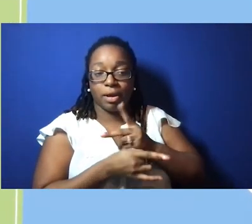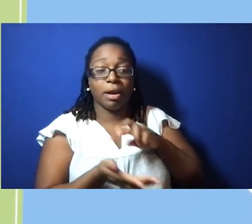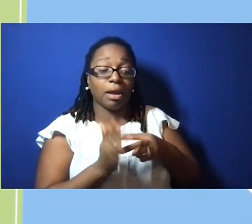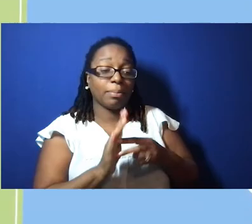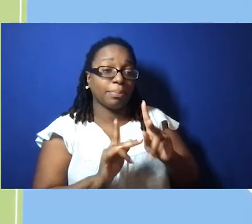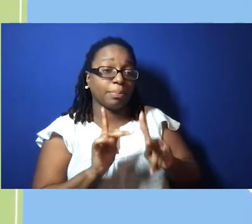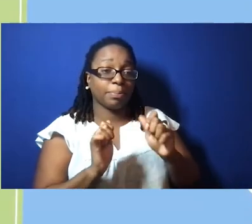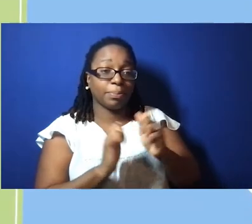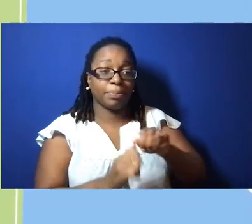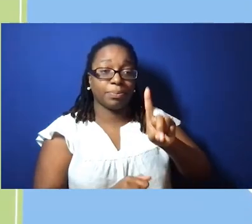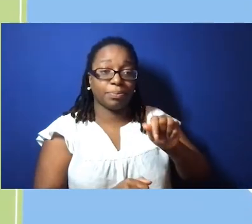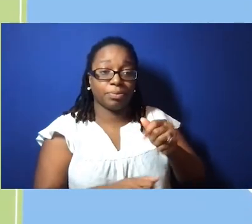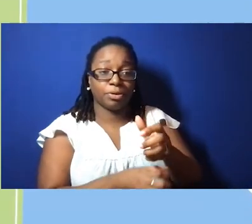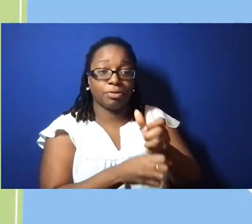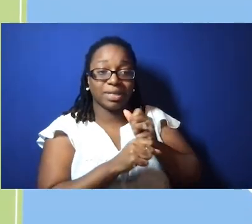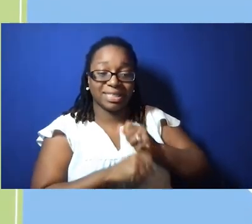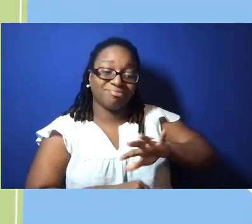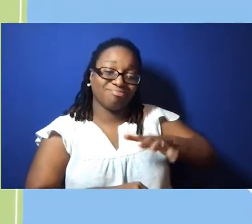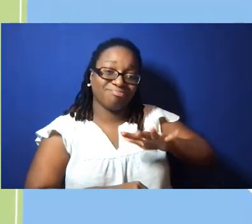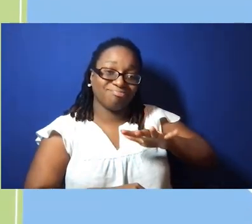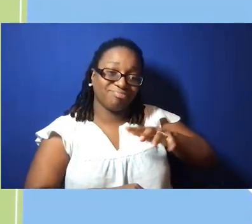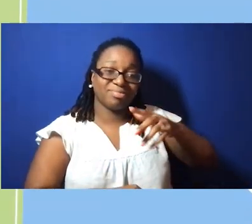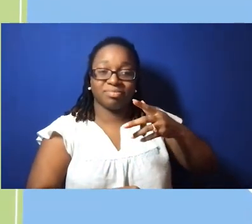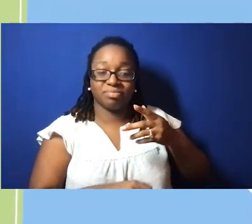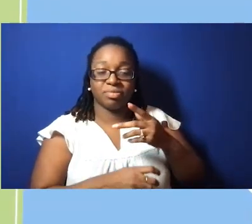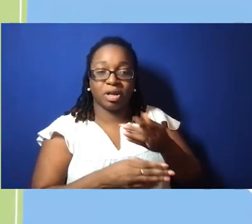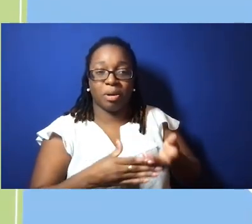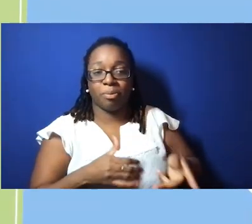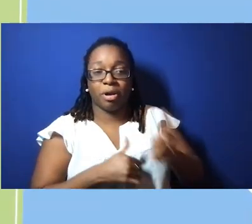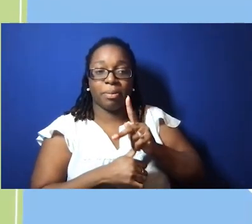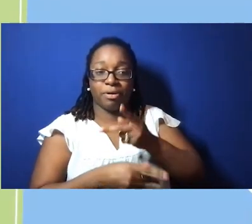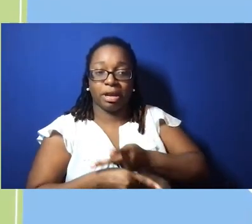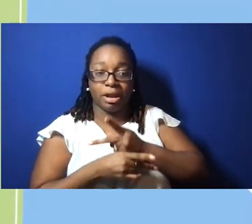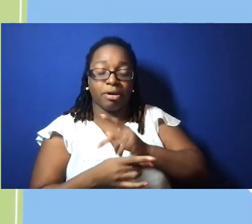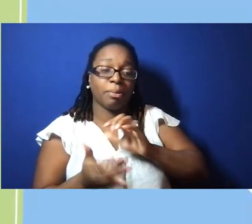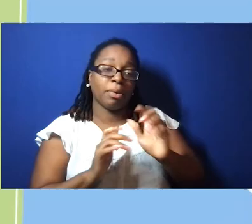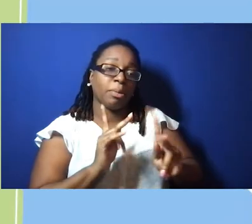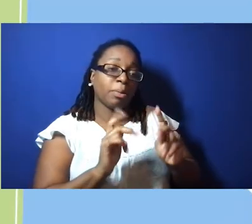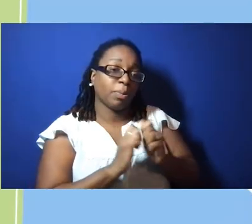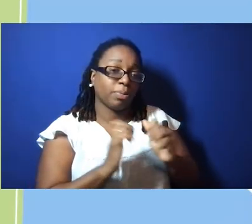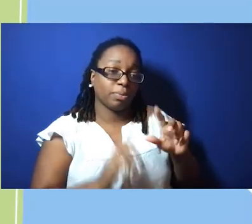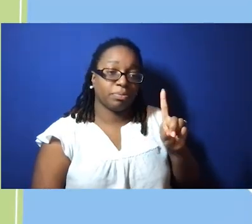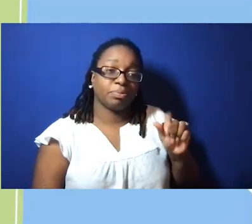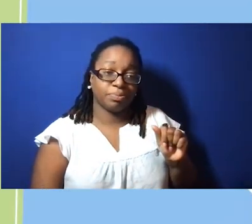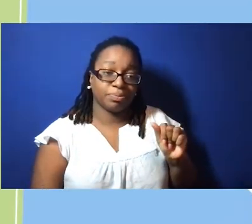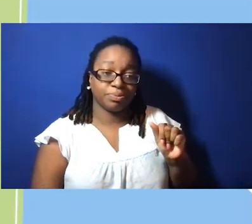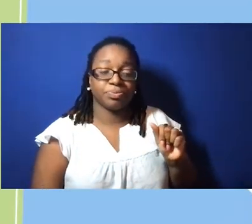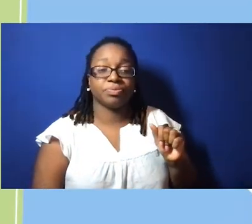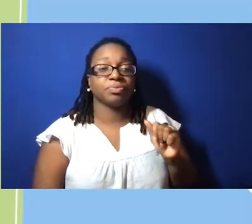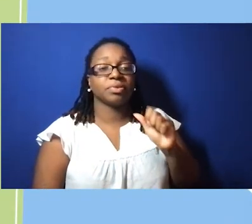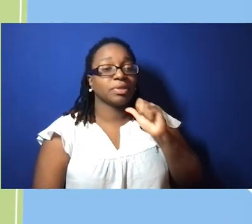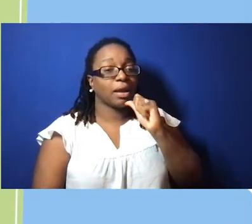means that people with disabilities receive substandard primary care compared to people without